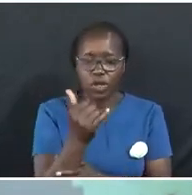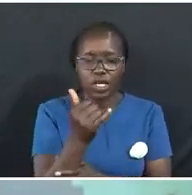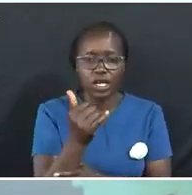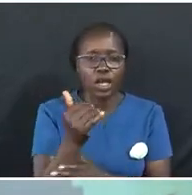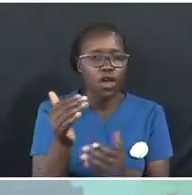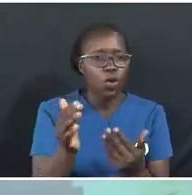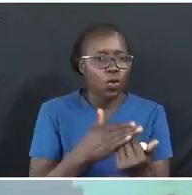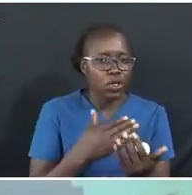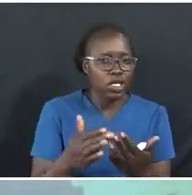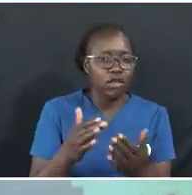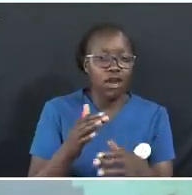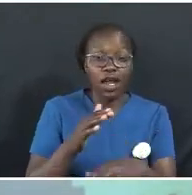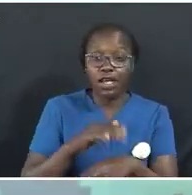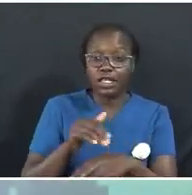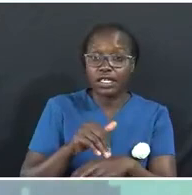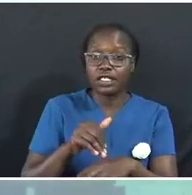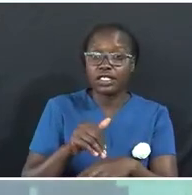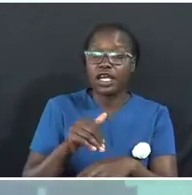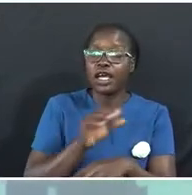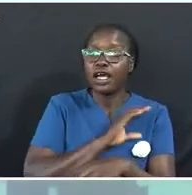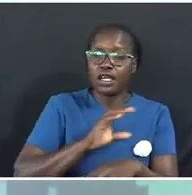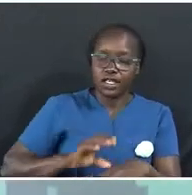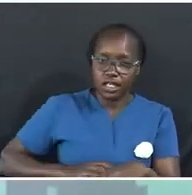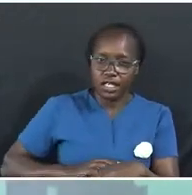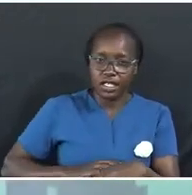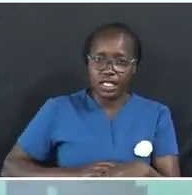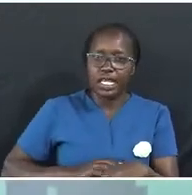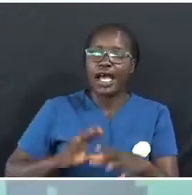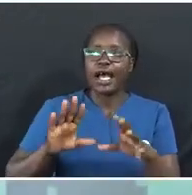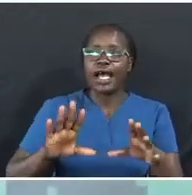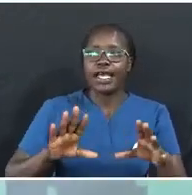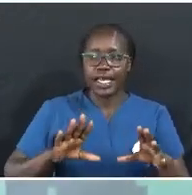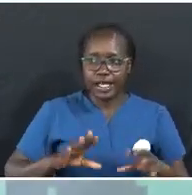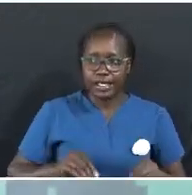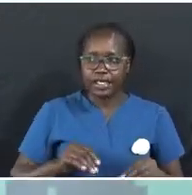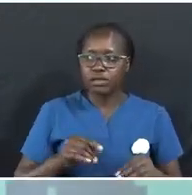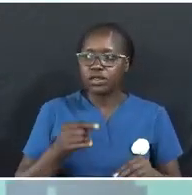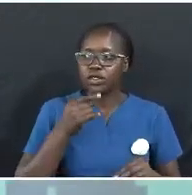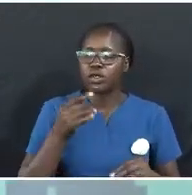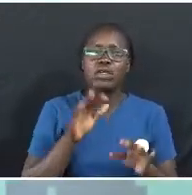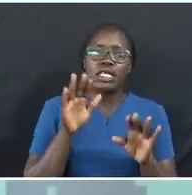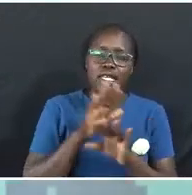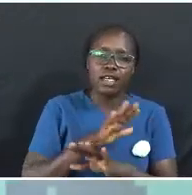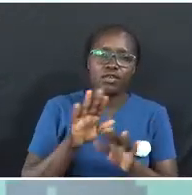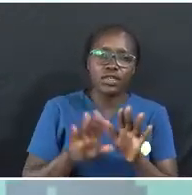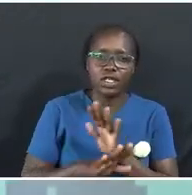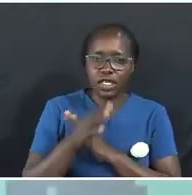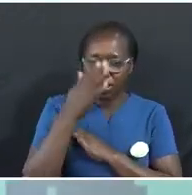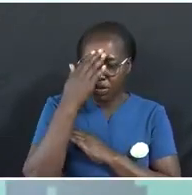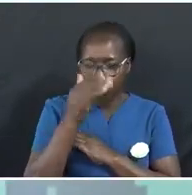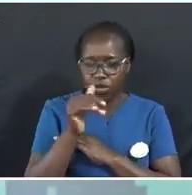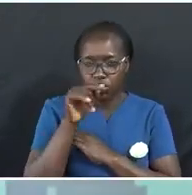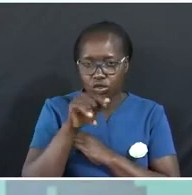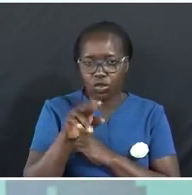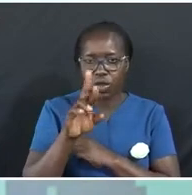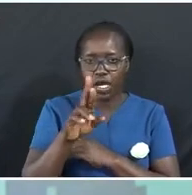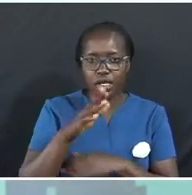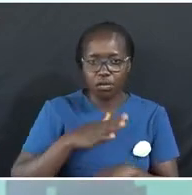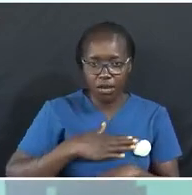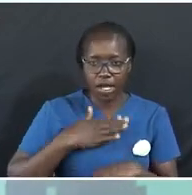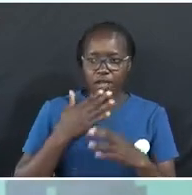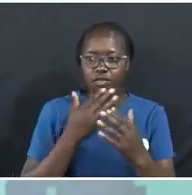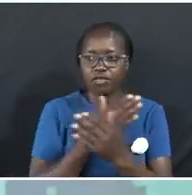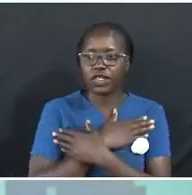whatever the father has told me, I have deliberately told you everything, because you are now